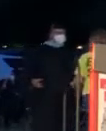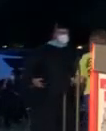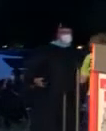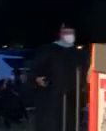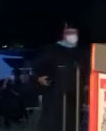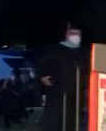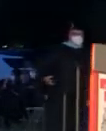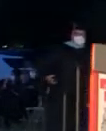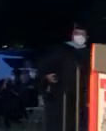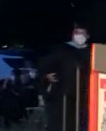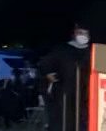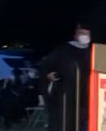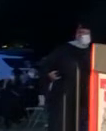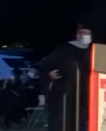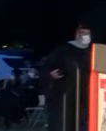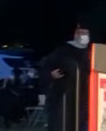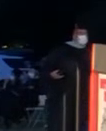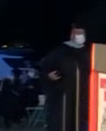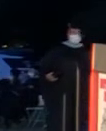good luck.